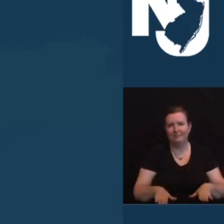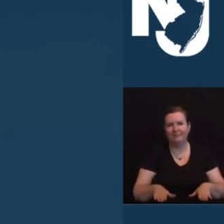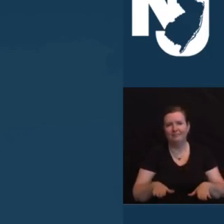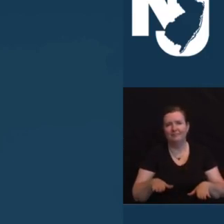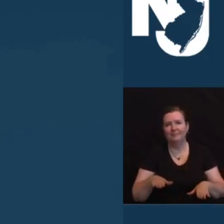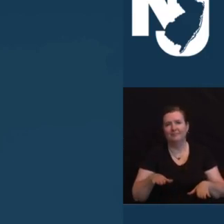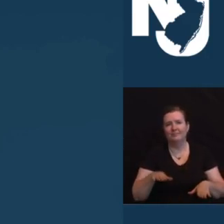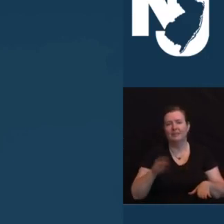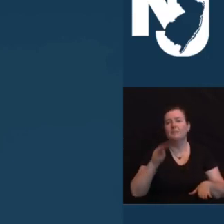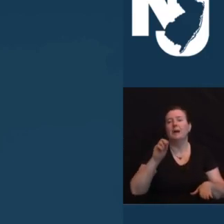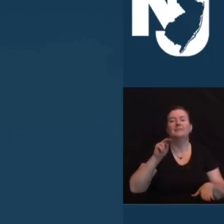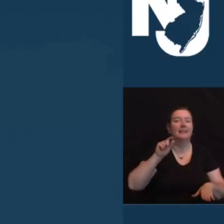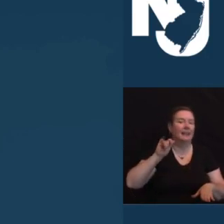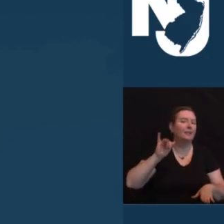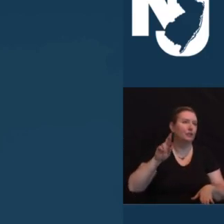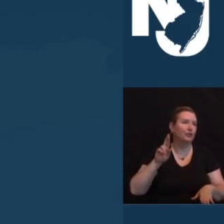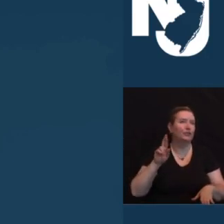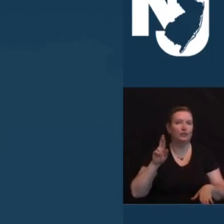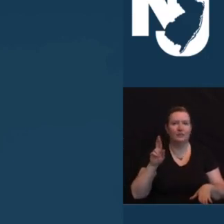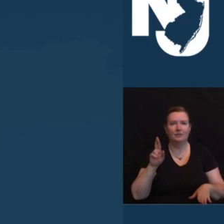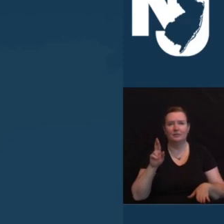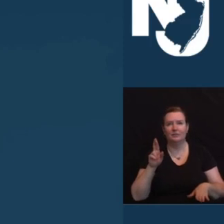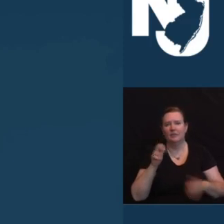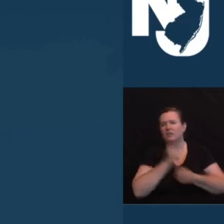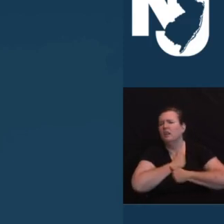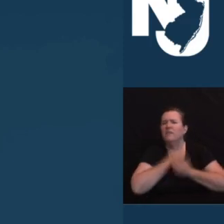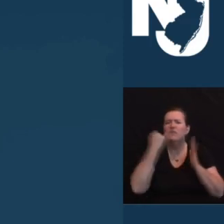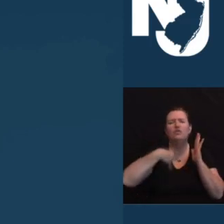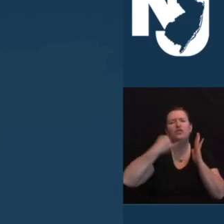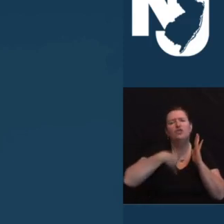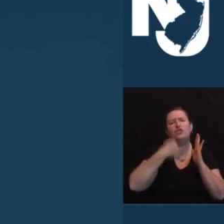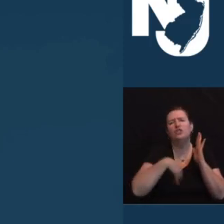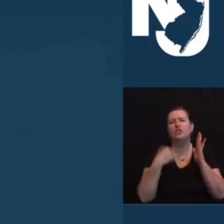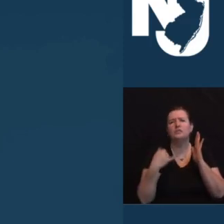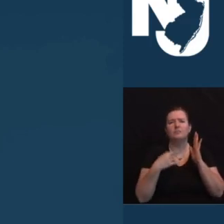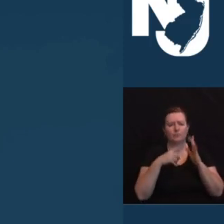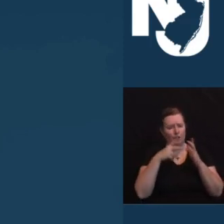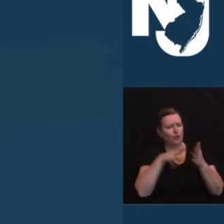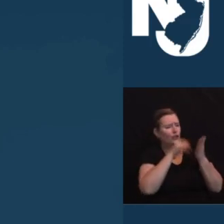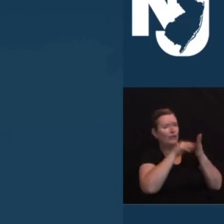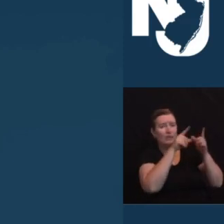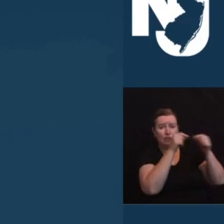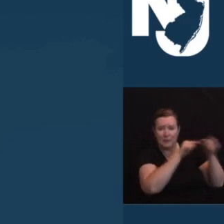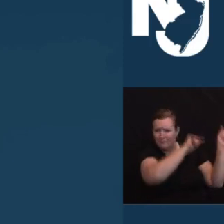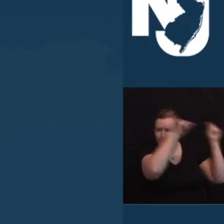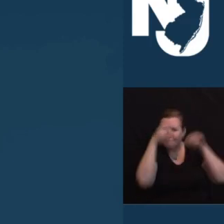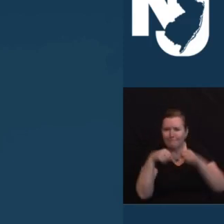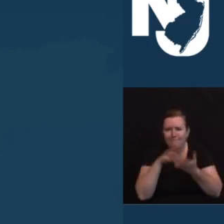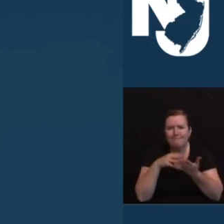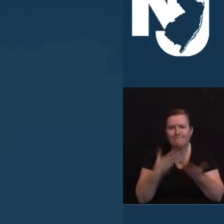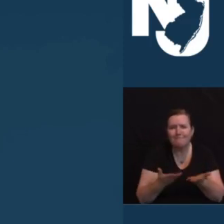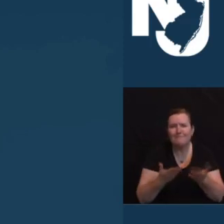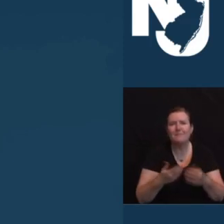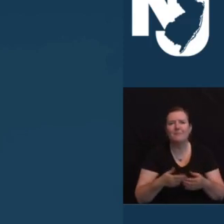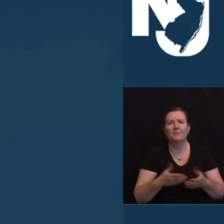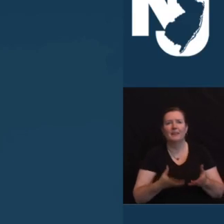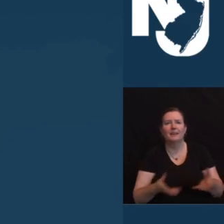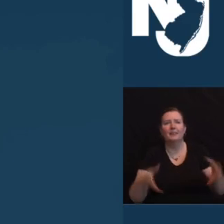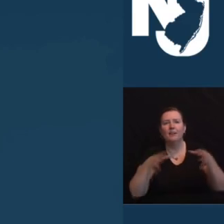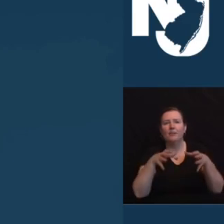love for the arts during her time in Japan and would turn that love into her career, starting a pottery business, the Clay Cellar